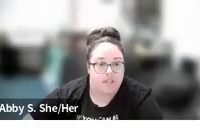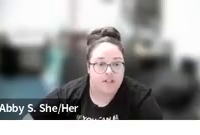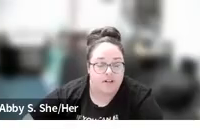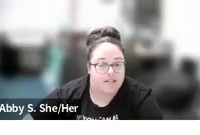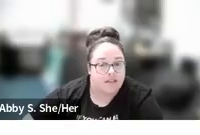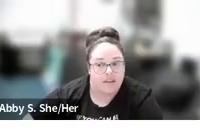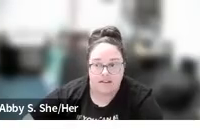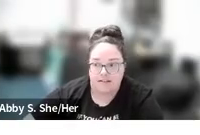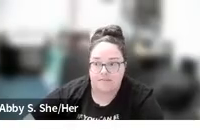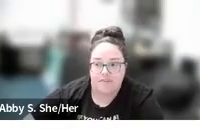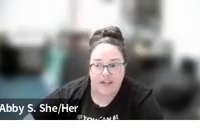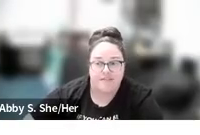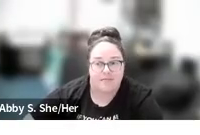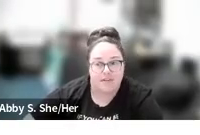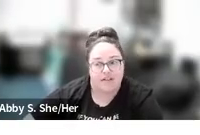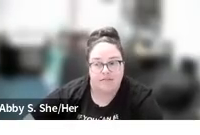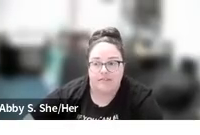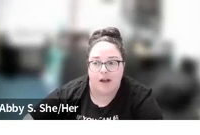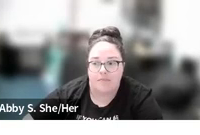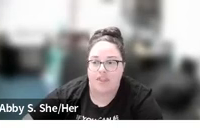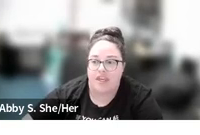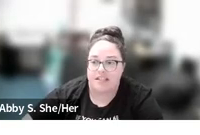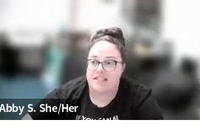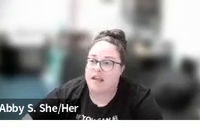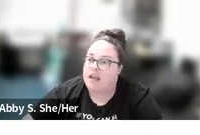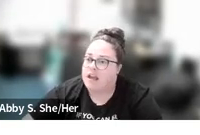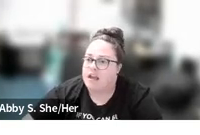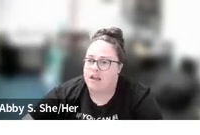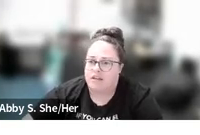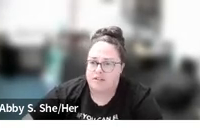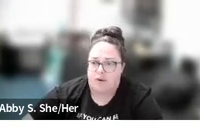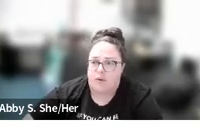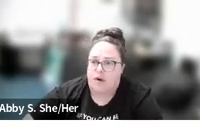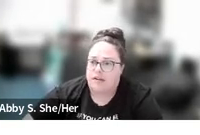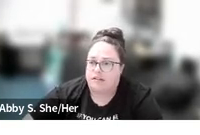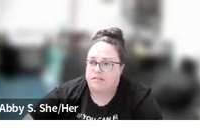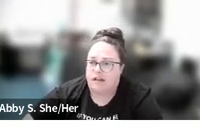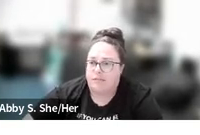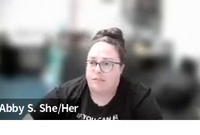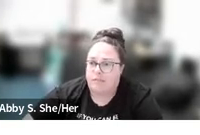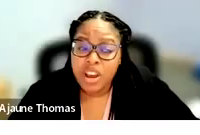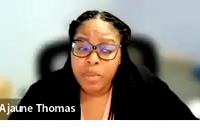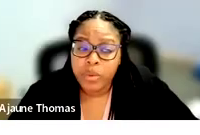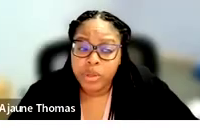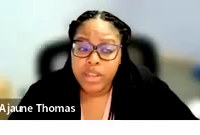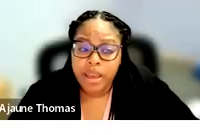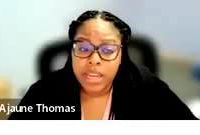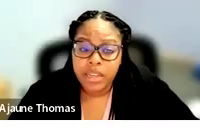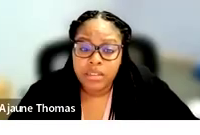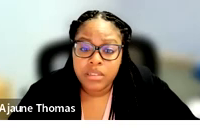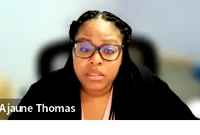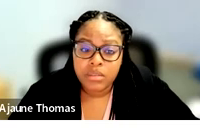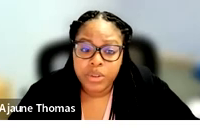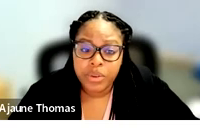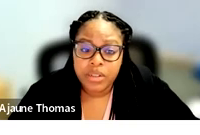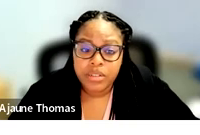And with Android, it's a lot of similar things. So I didn't talk about real-time